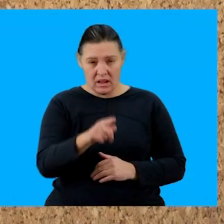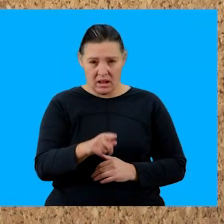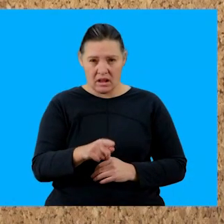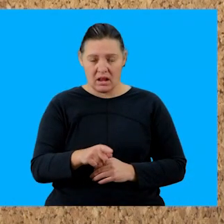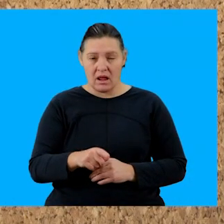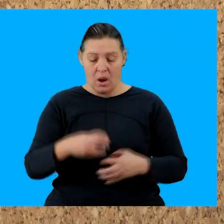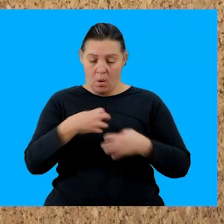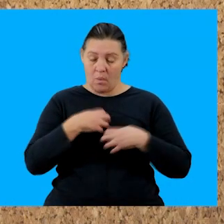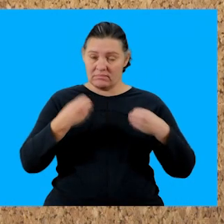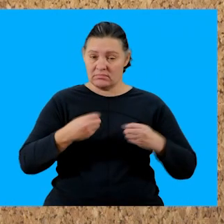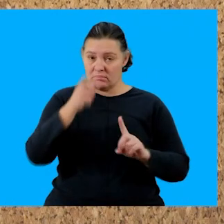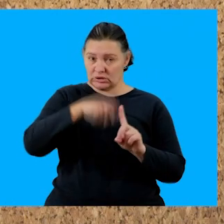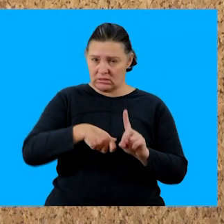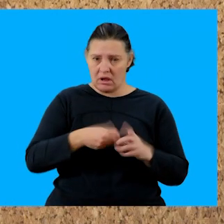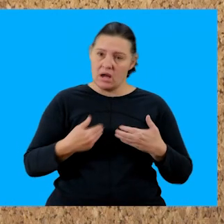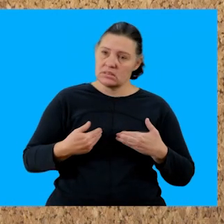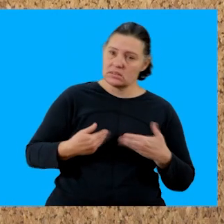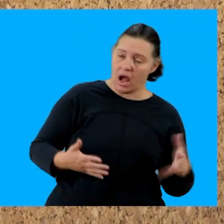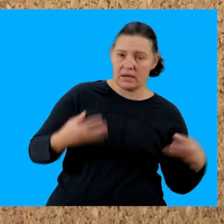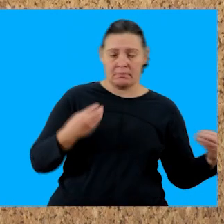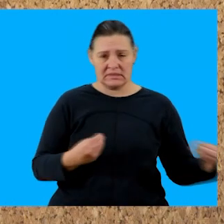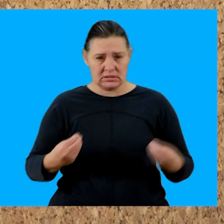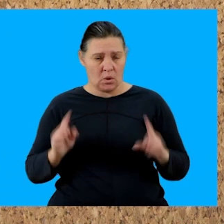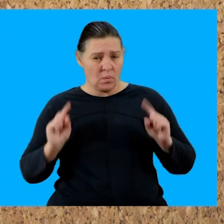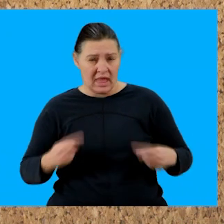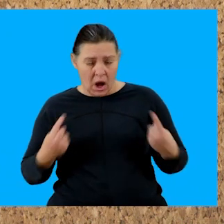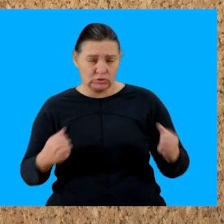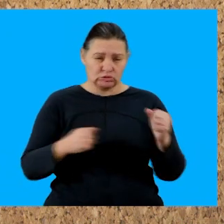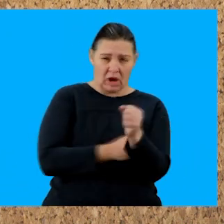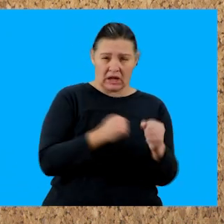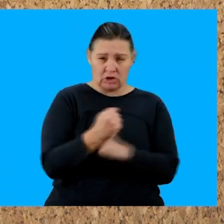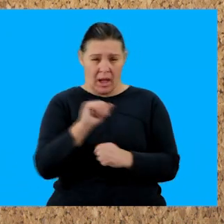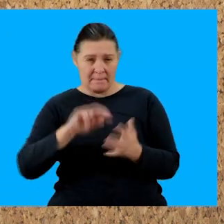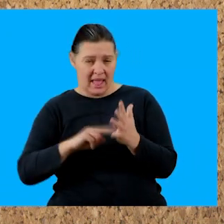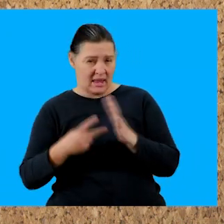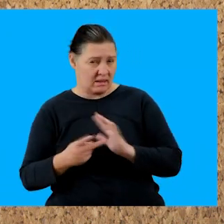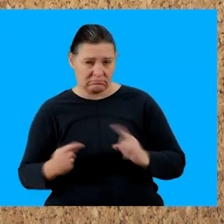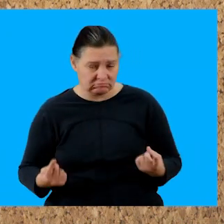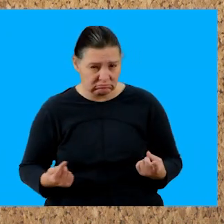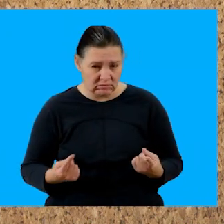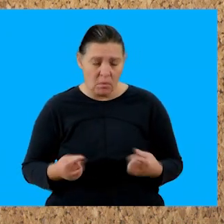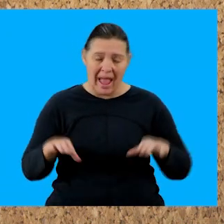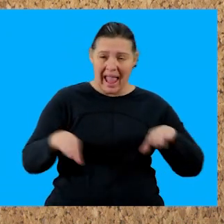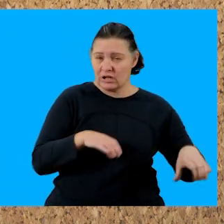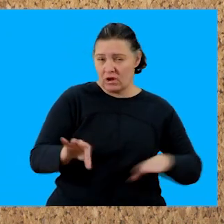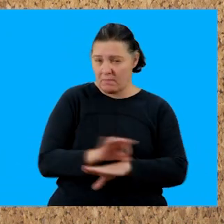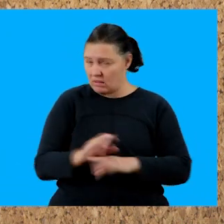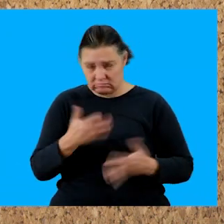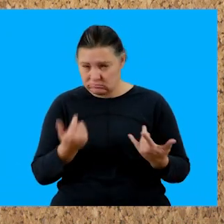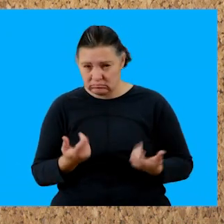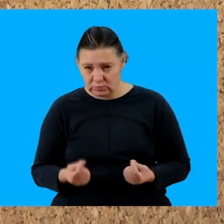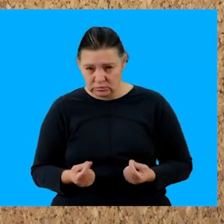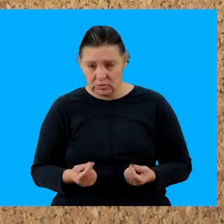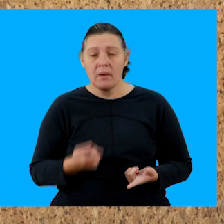Did you know that entrepreneurs cannot start a business venture without a well-structured business plan and an action